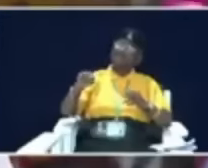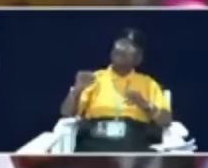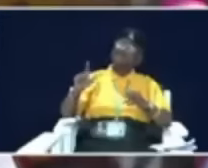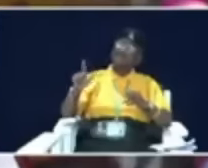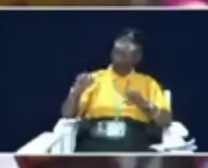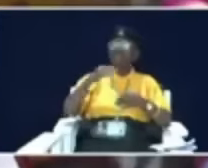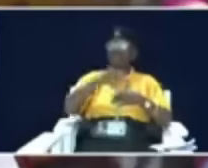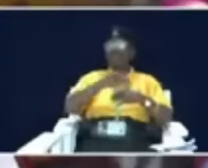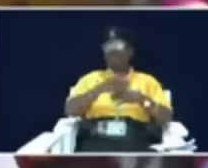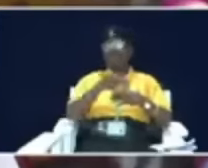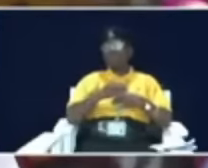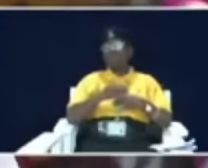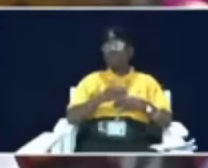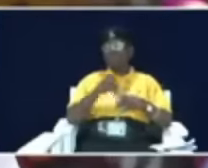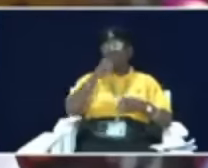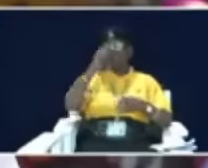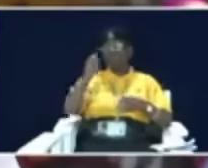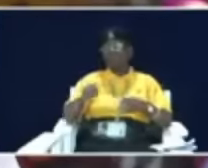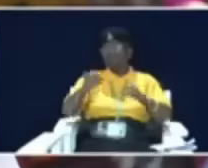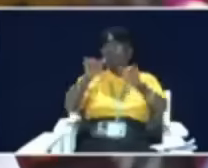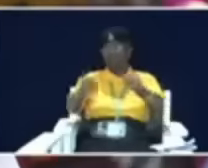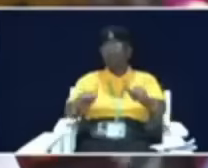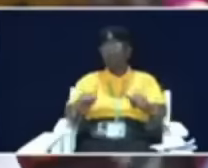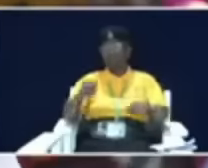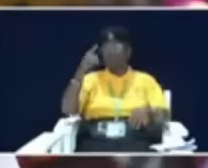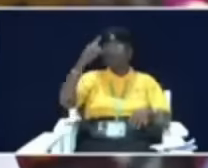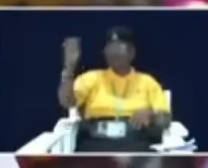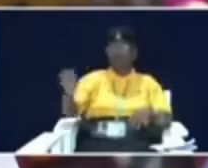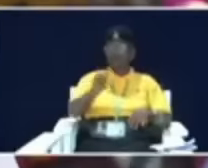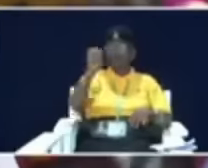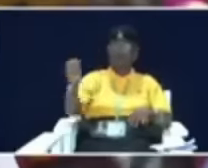must remain forever down.